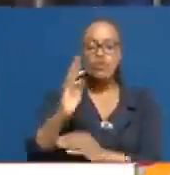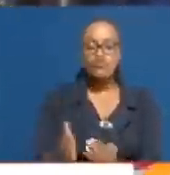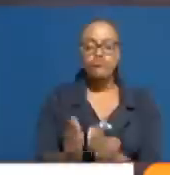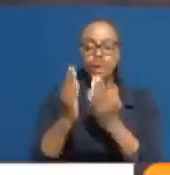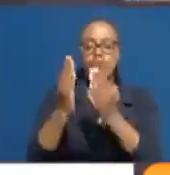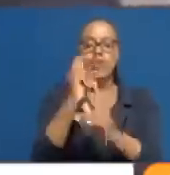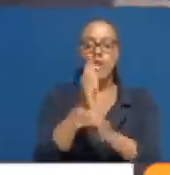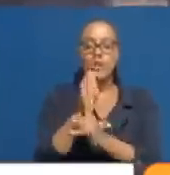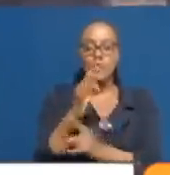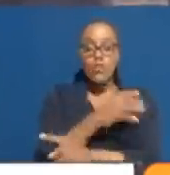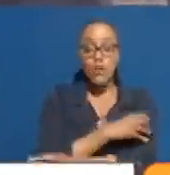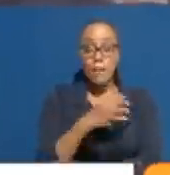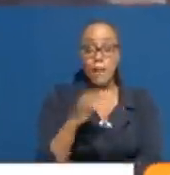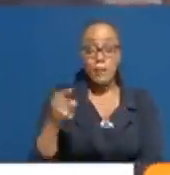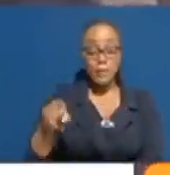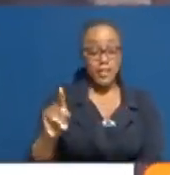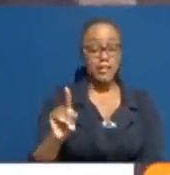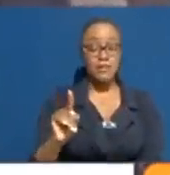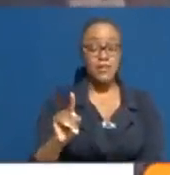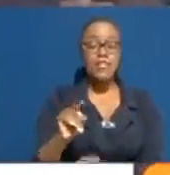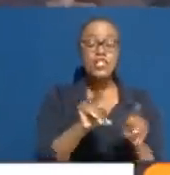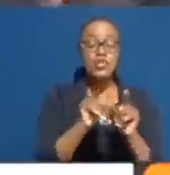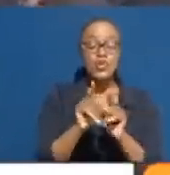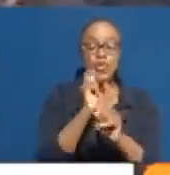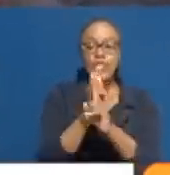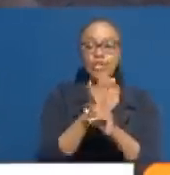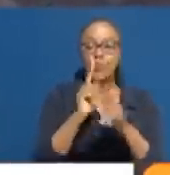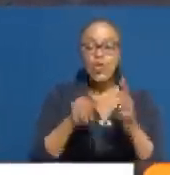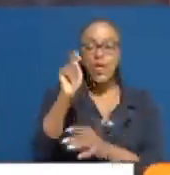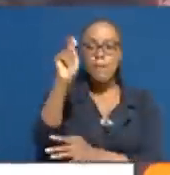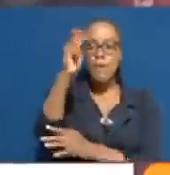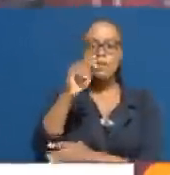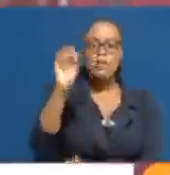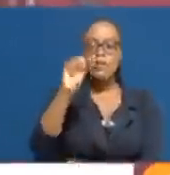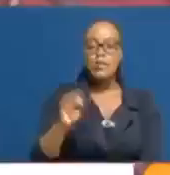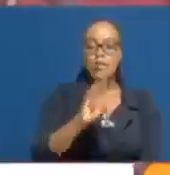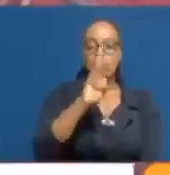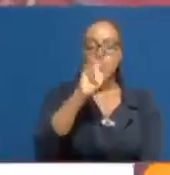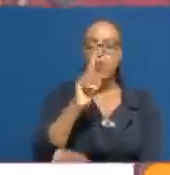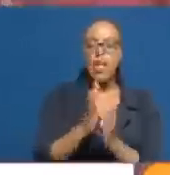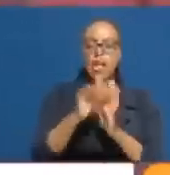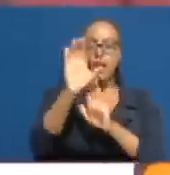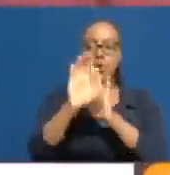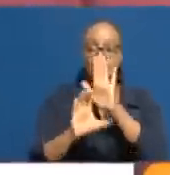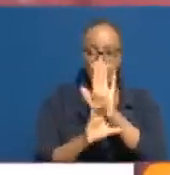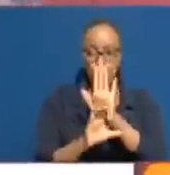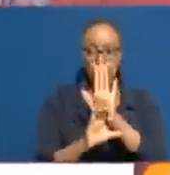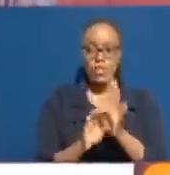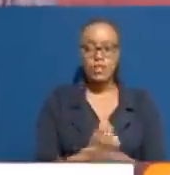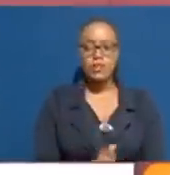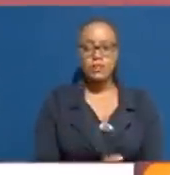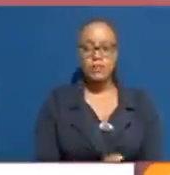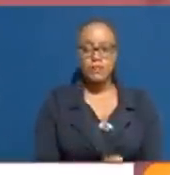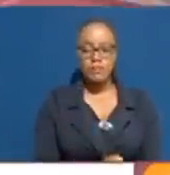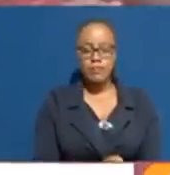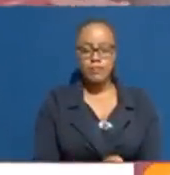the instruments of power to him, the instruments being the presidential sword and the constitution. Shangwe